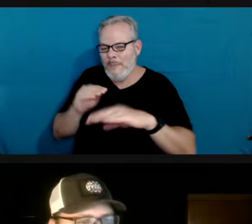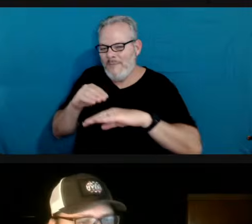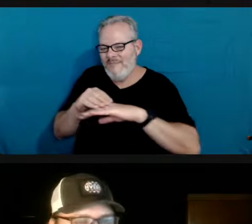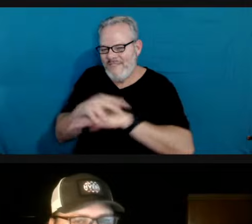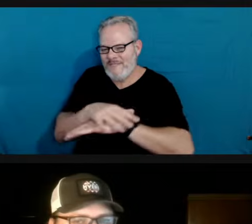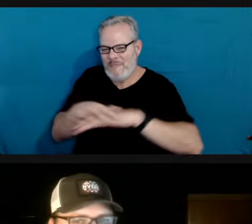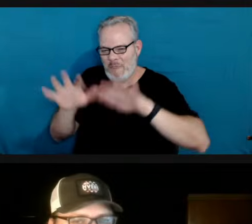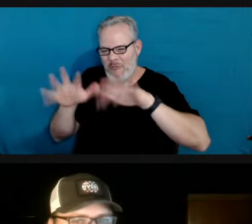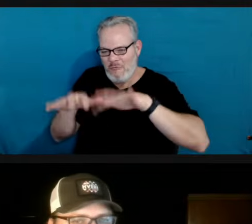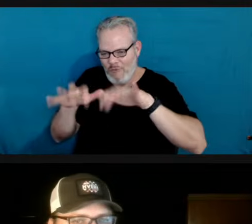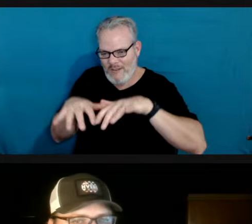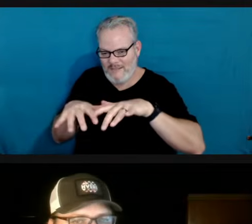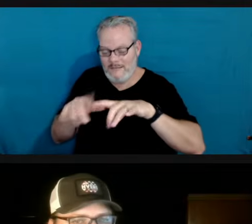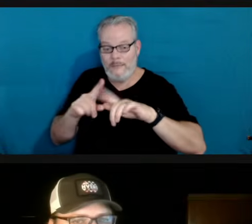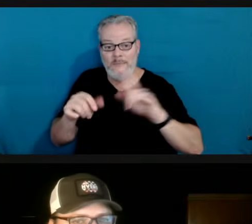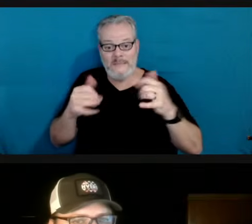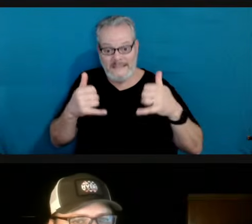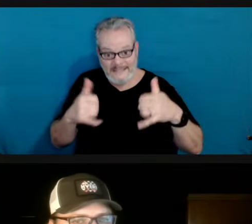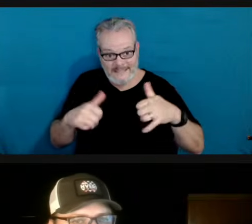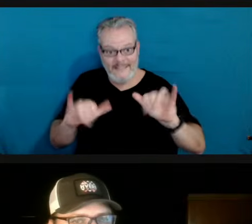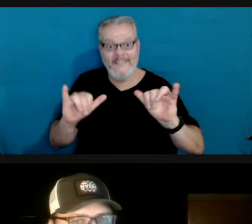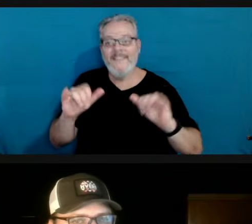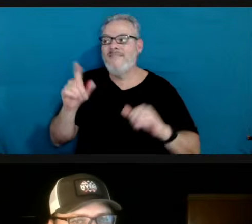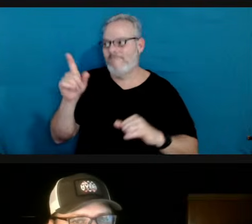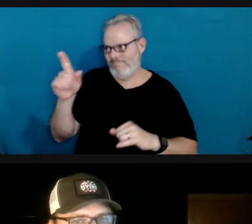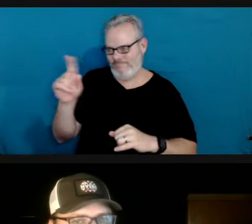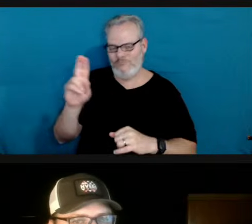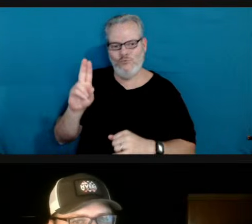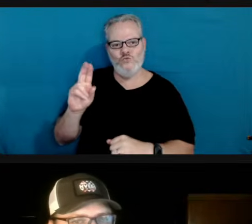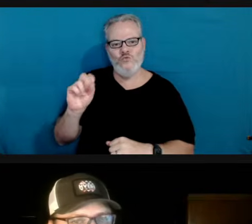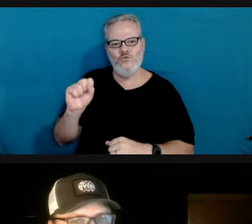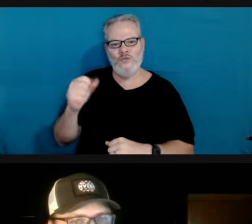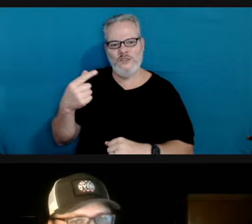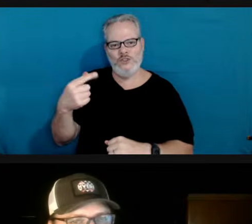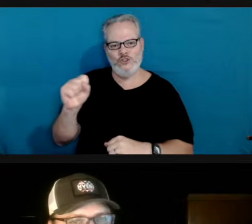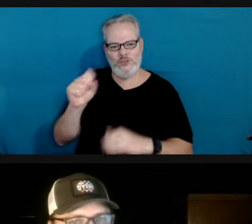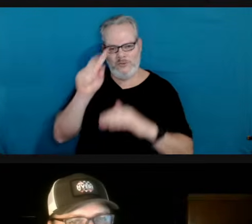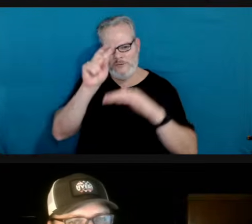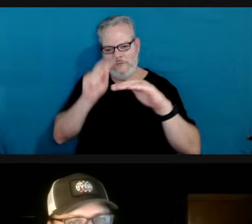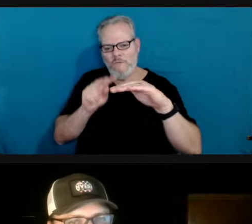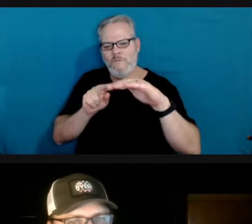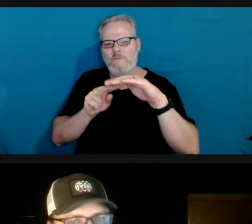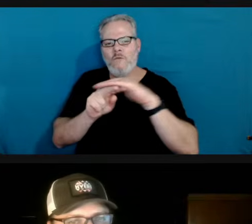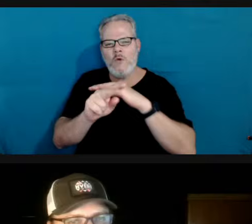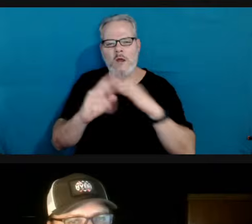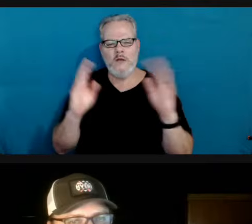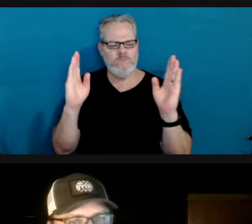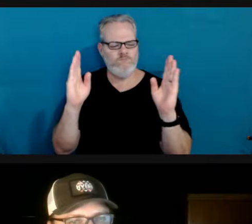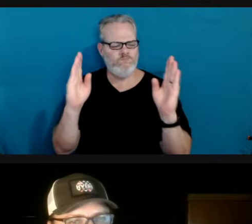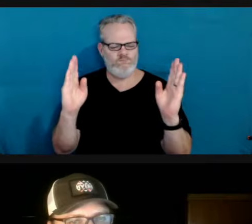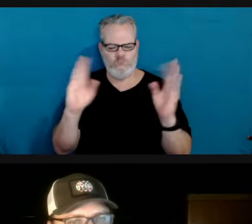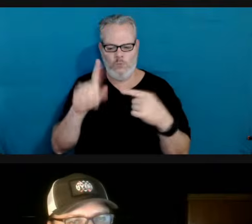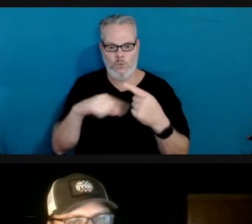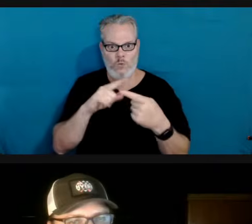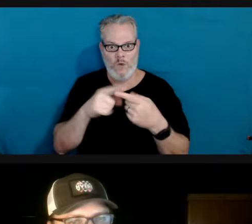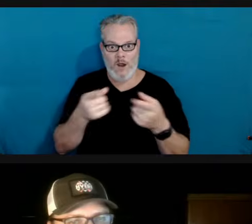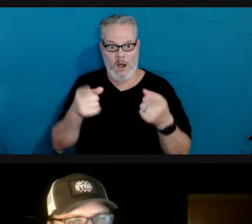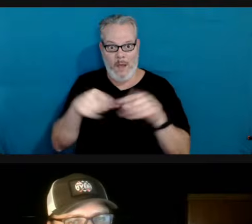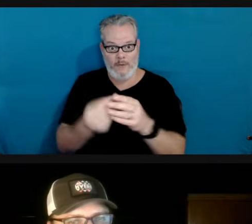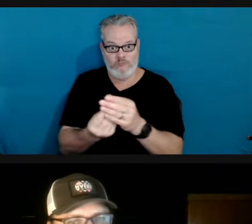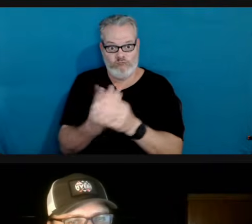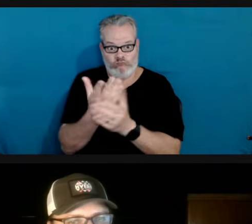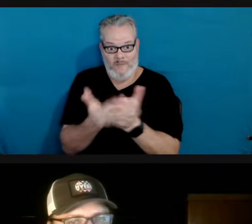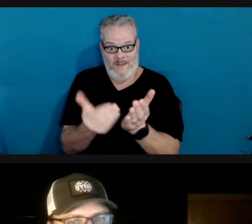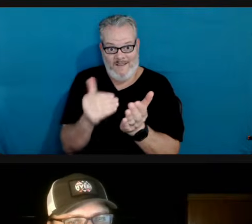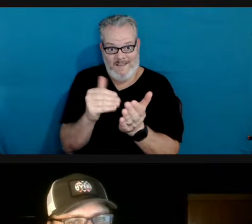said, even given those recent changes, USGS now forecasts preliminarily the window for episode 44 between April